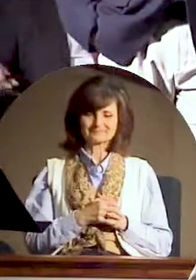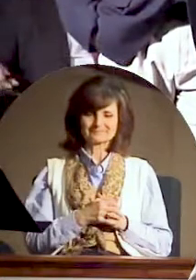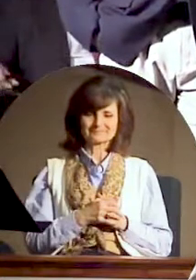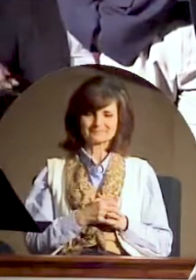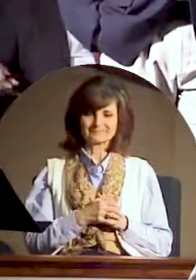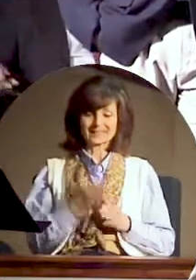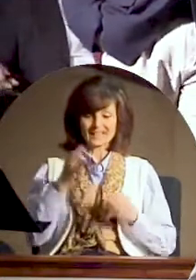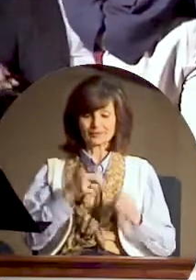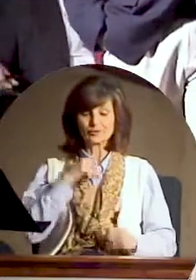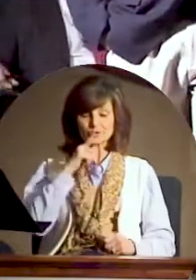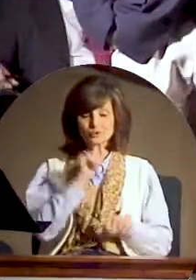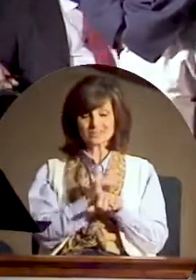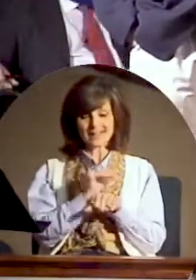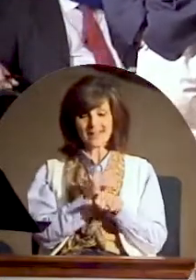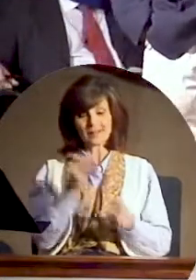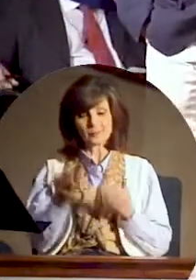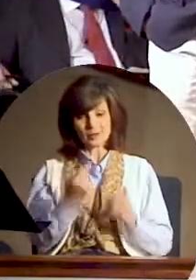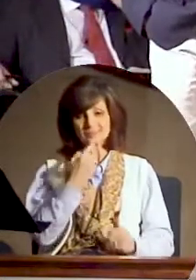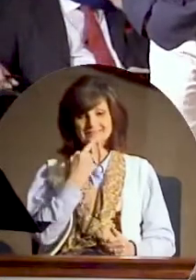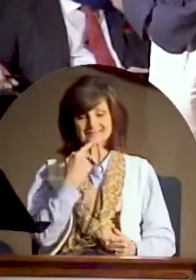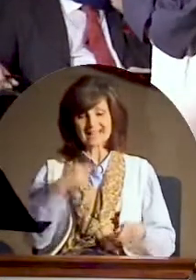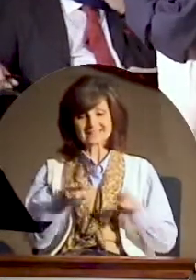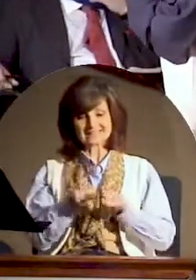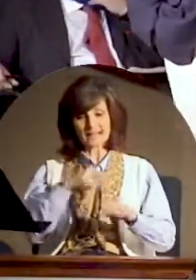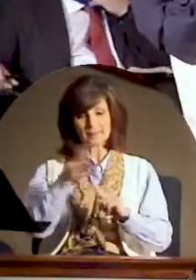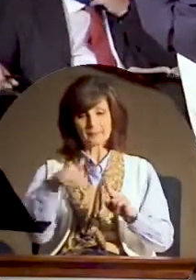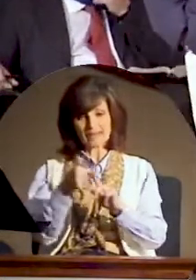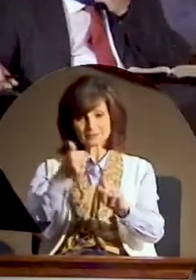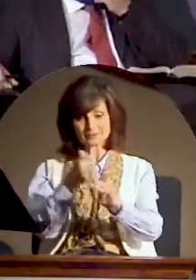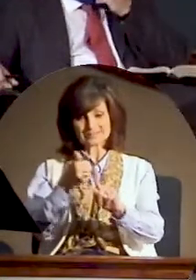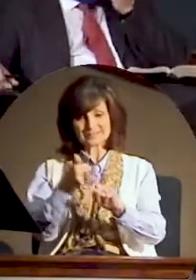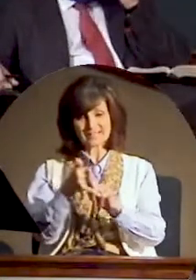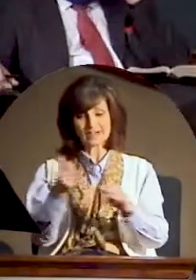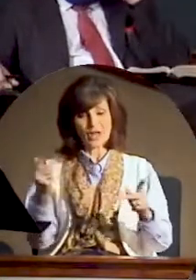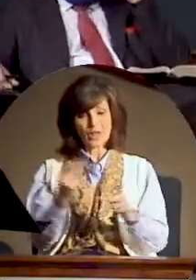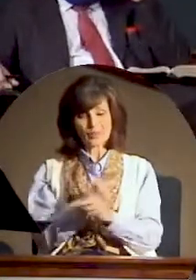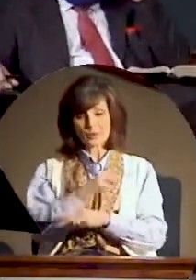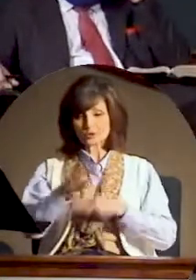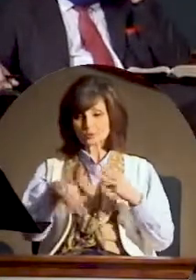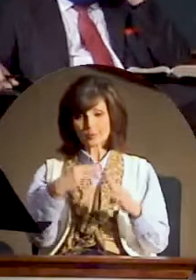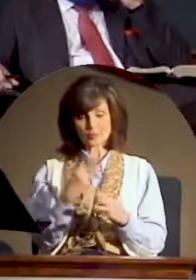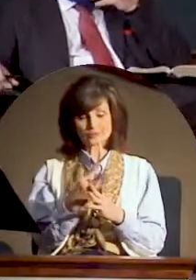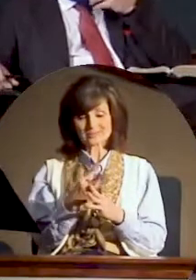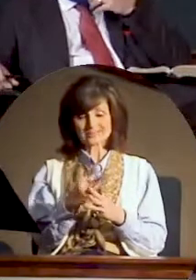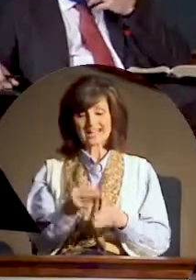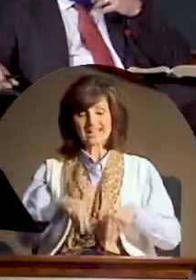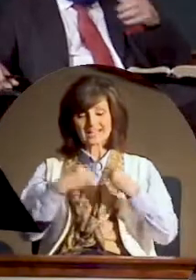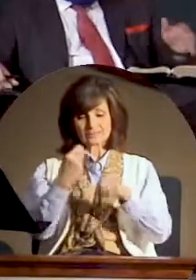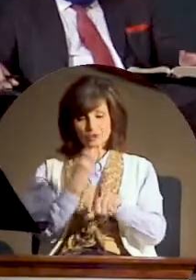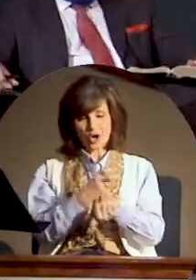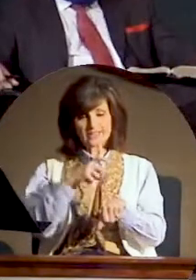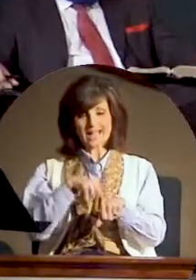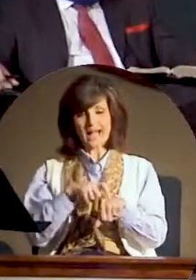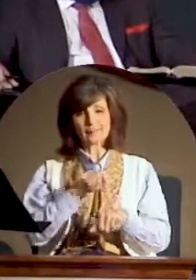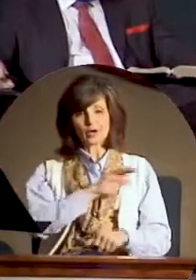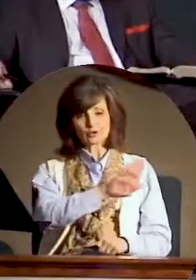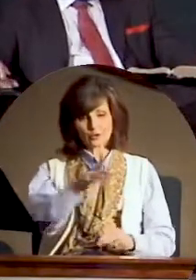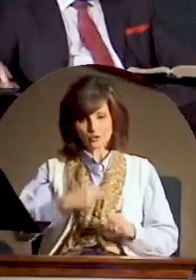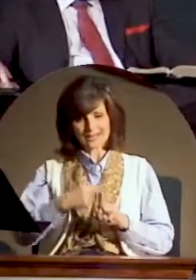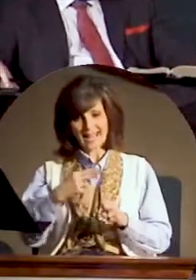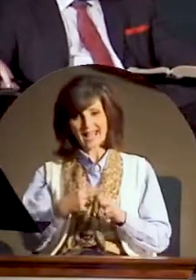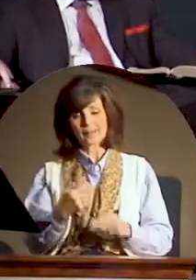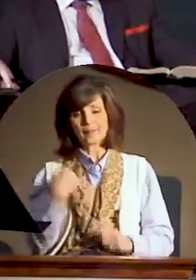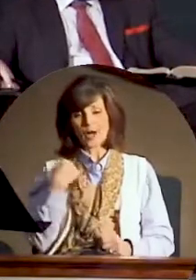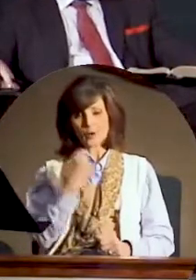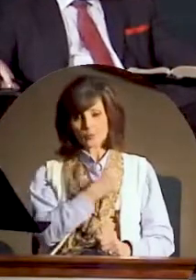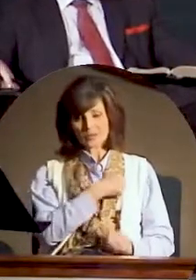And if you were to be true tonight, you'd probably say, worst person in this world gives me the worst fit. Put your name right there. We